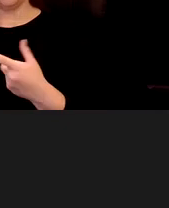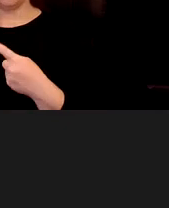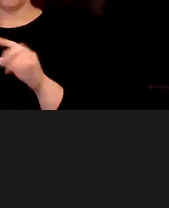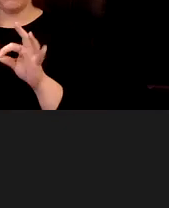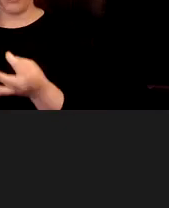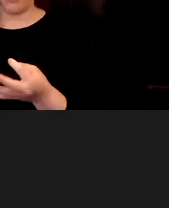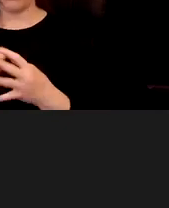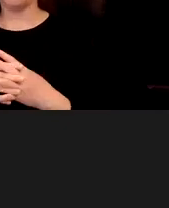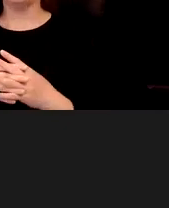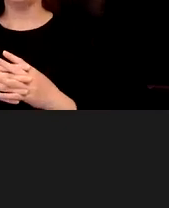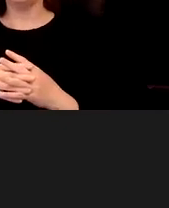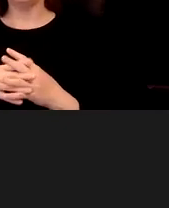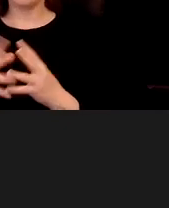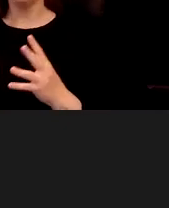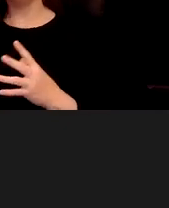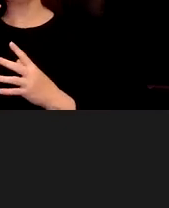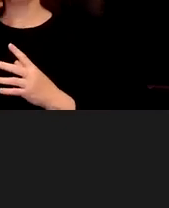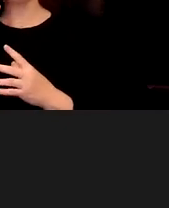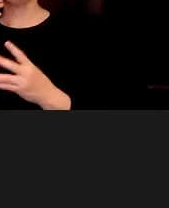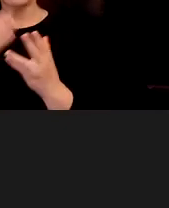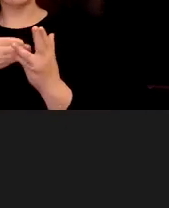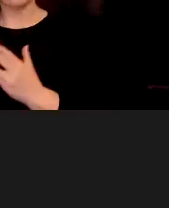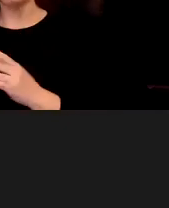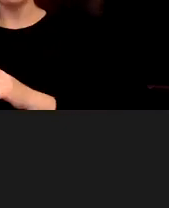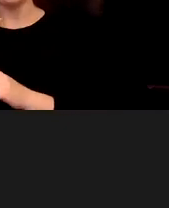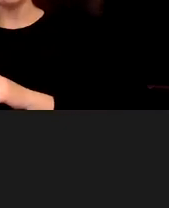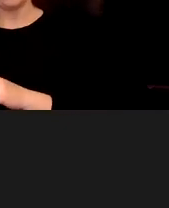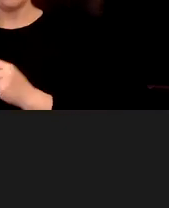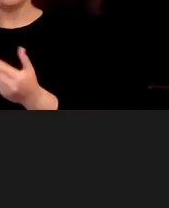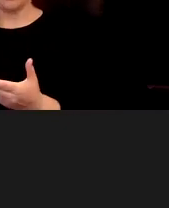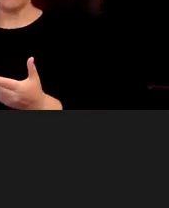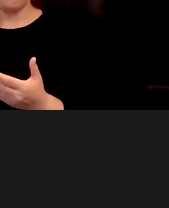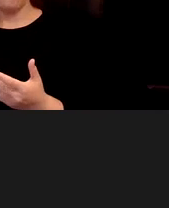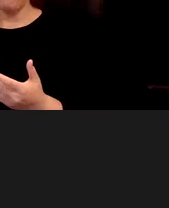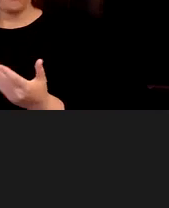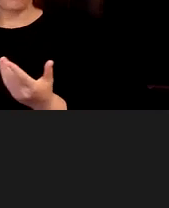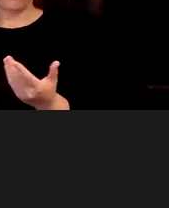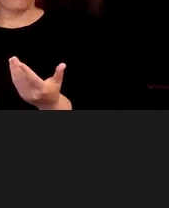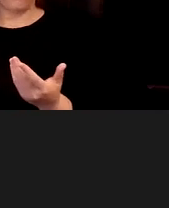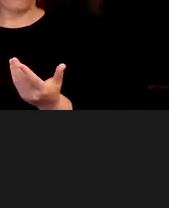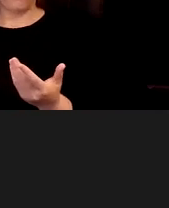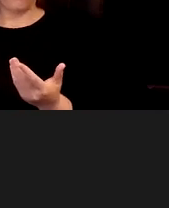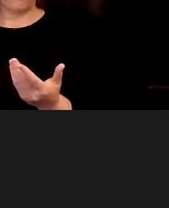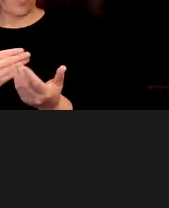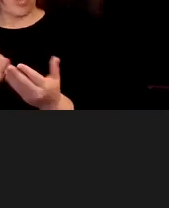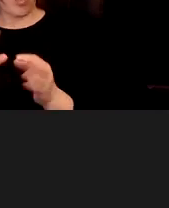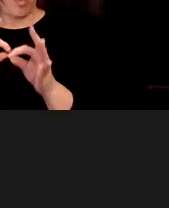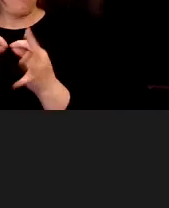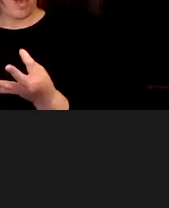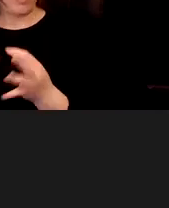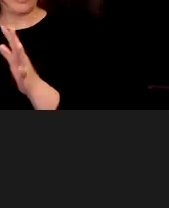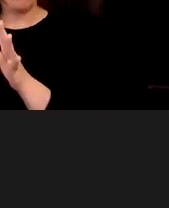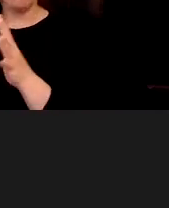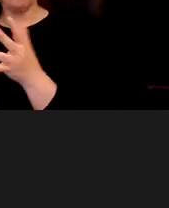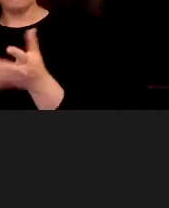go through the scenarios that we had there for whether a family has chosen a DHH